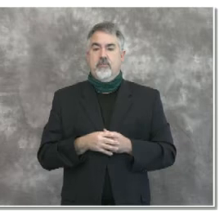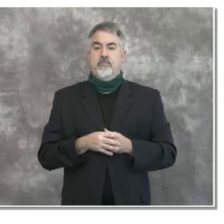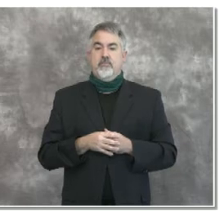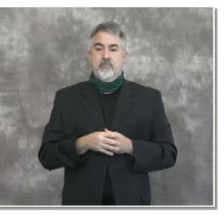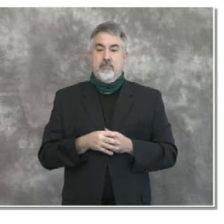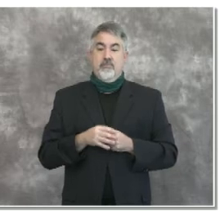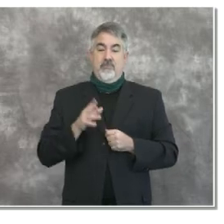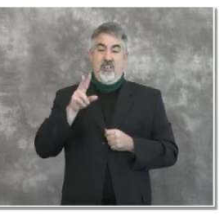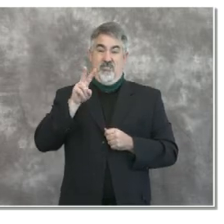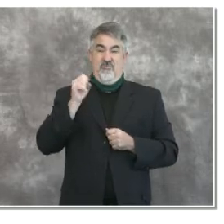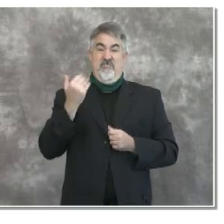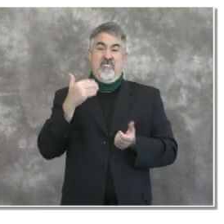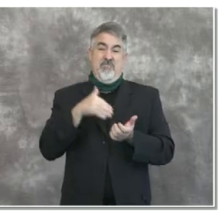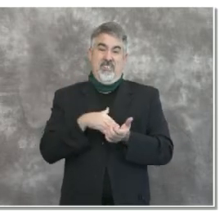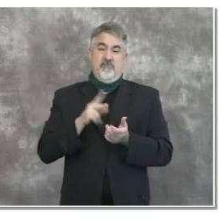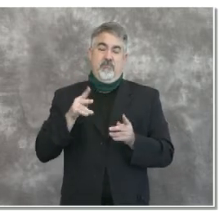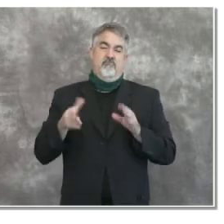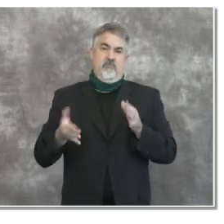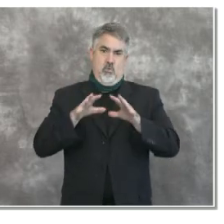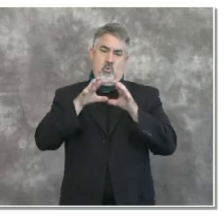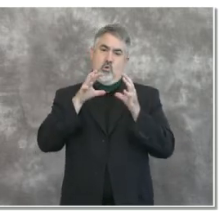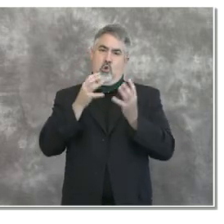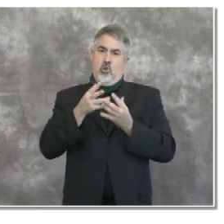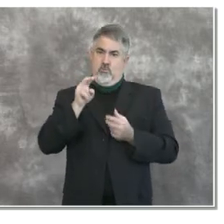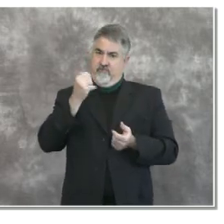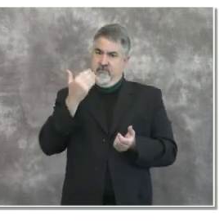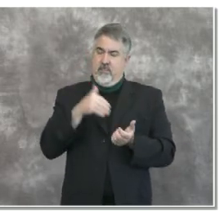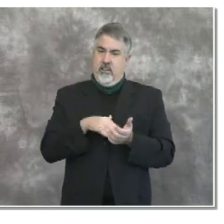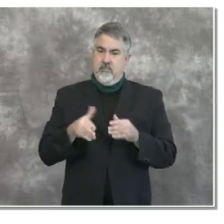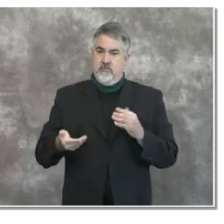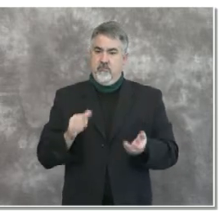215,500 deaths. Nationwide, over